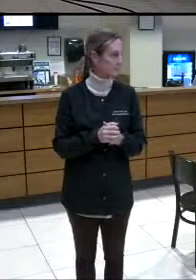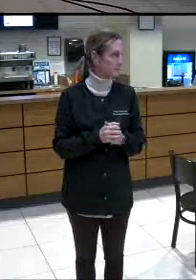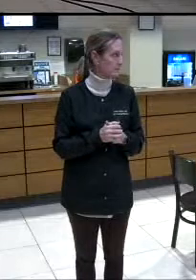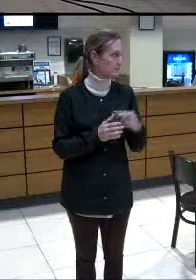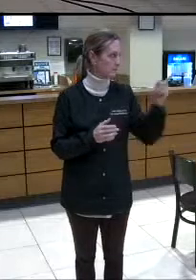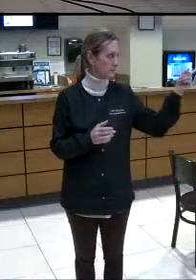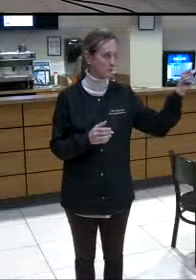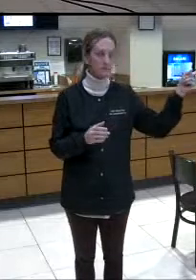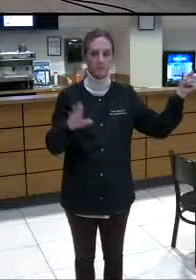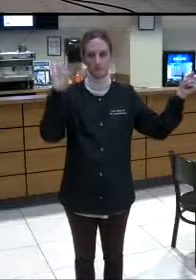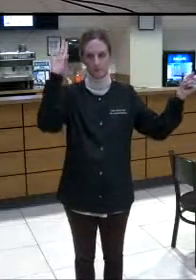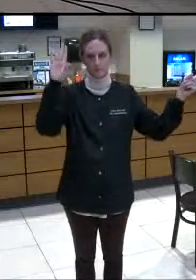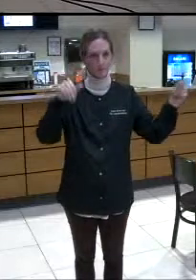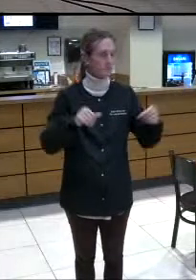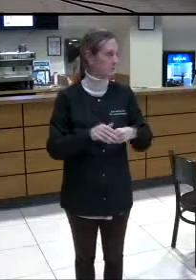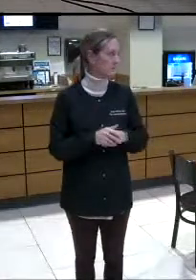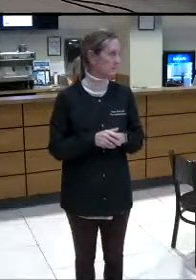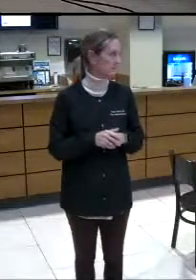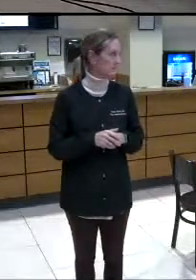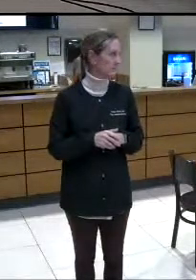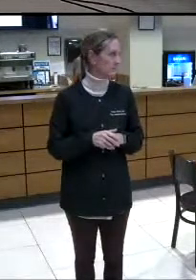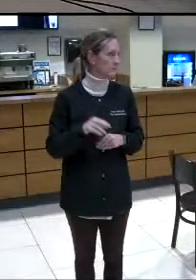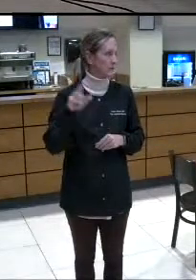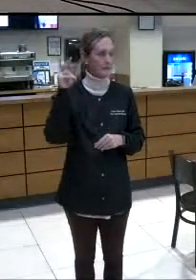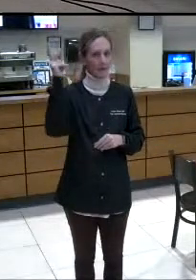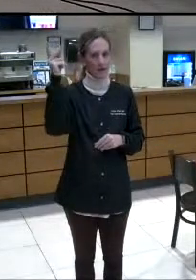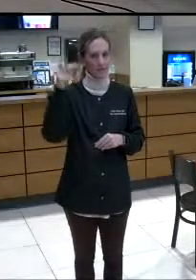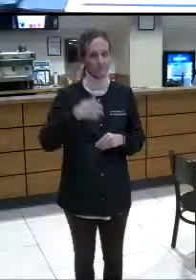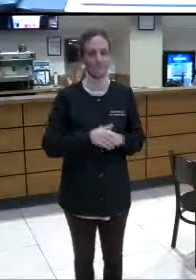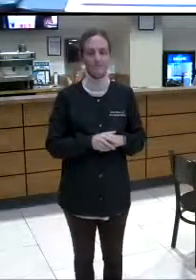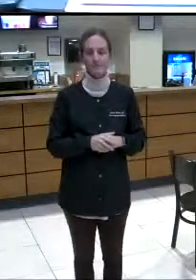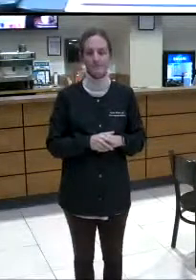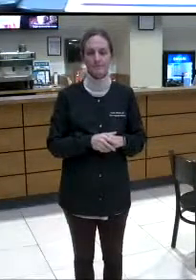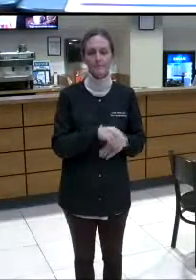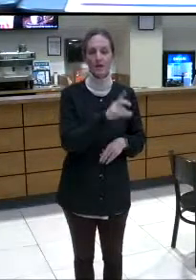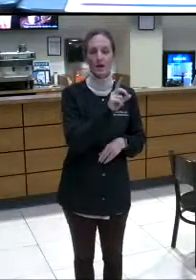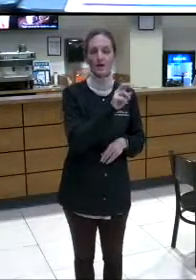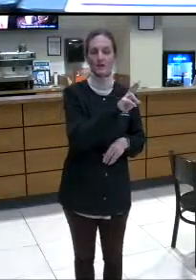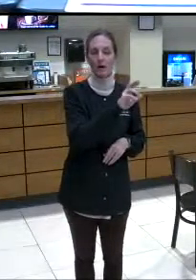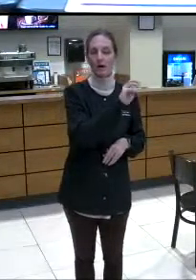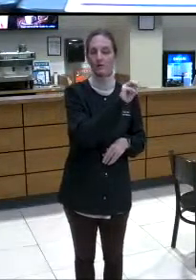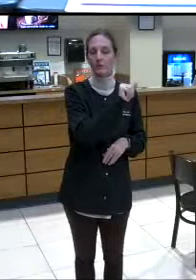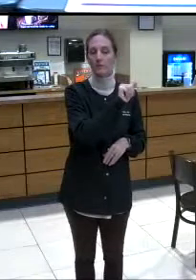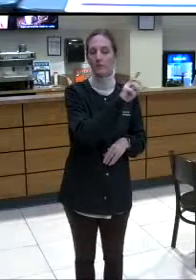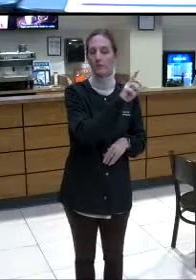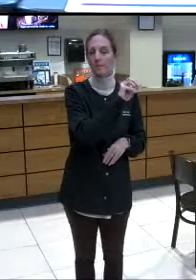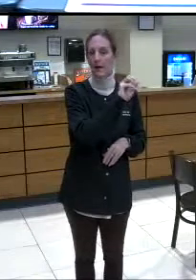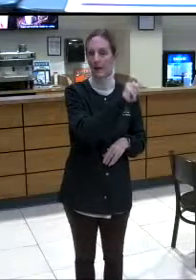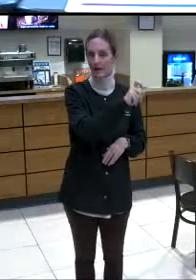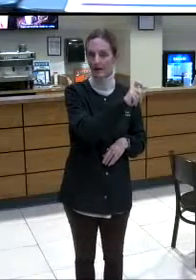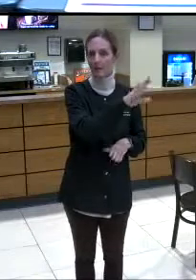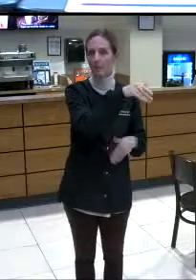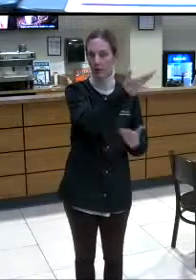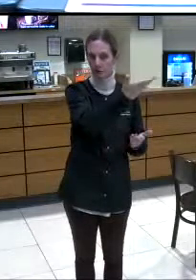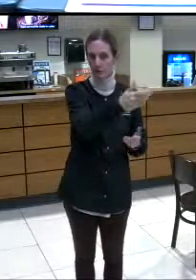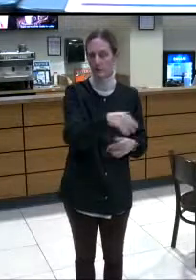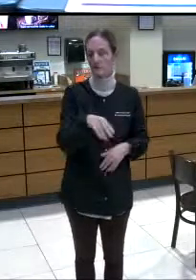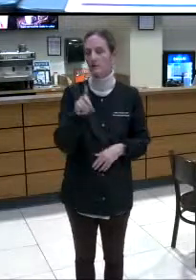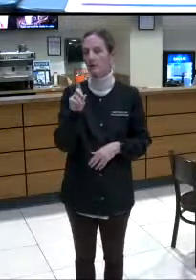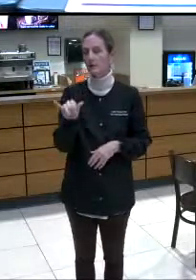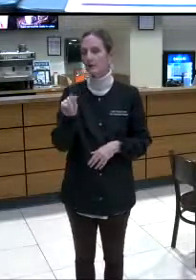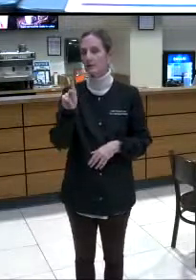So moved. Second. Okay, so Dr. Maddox made a motion.